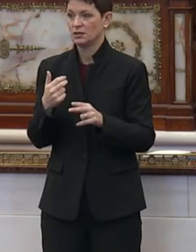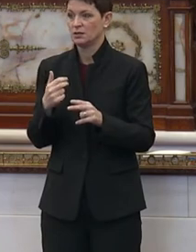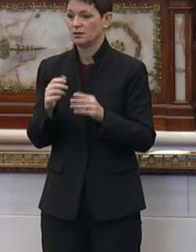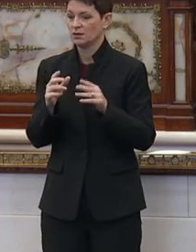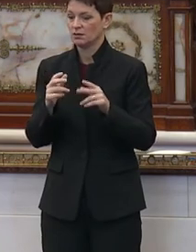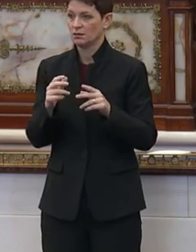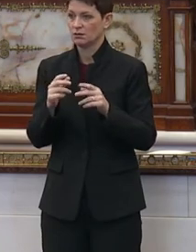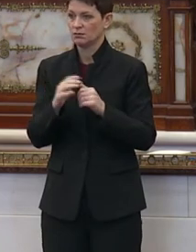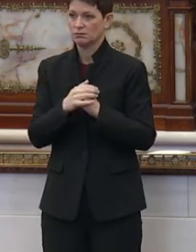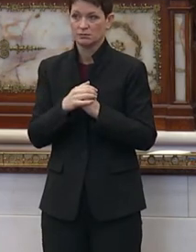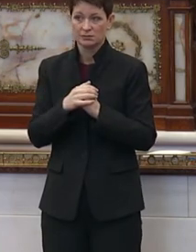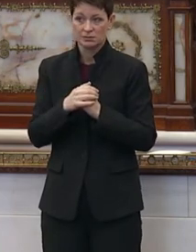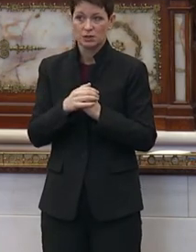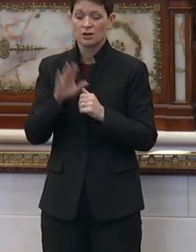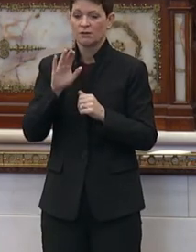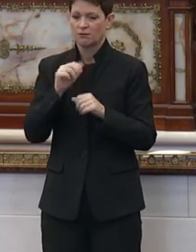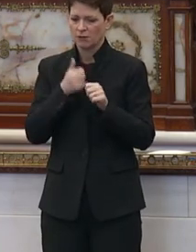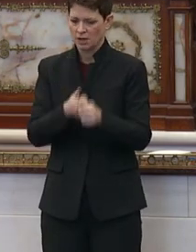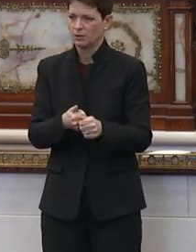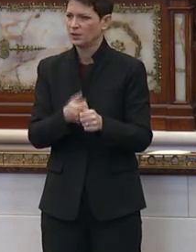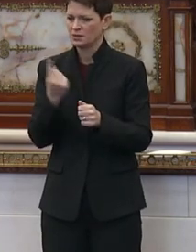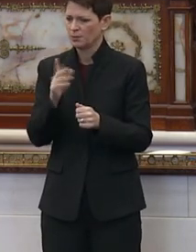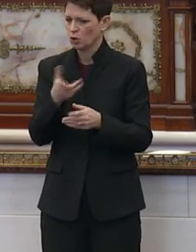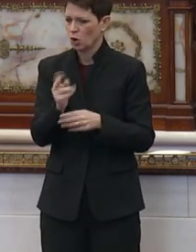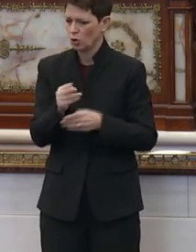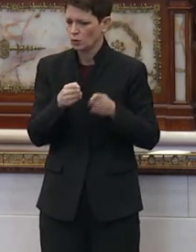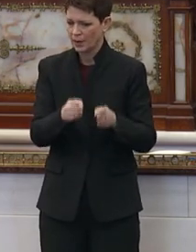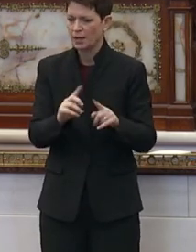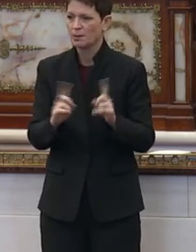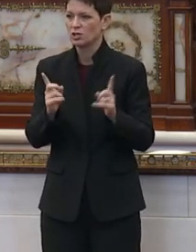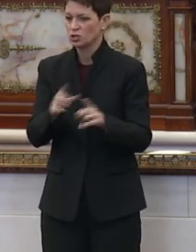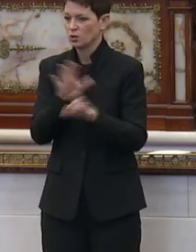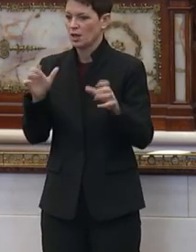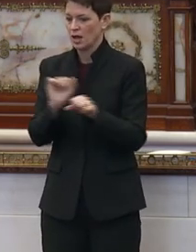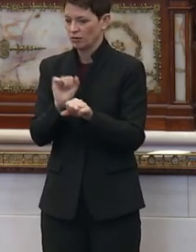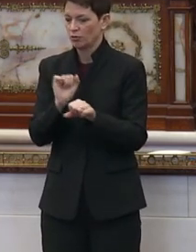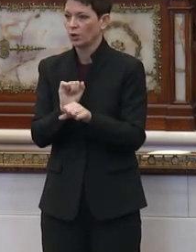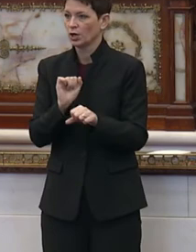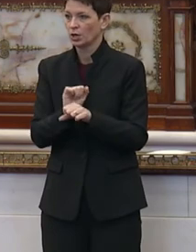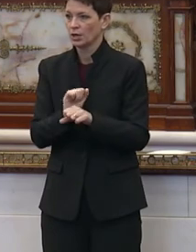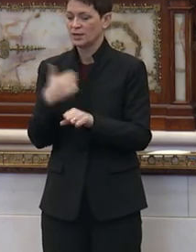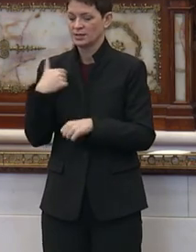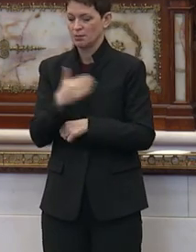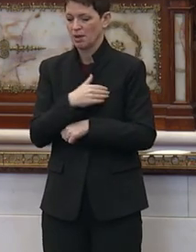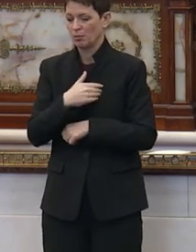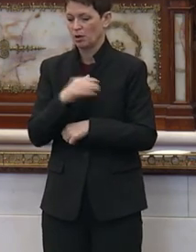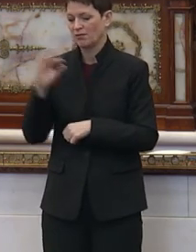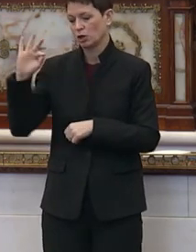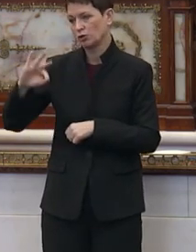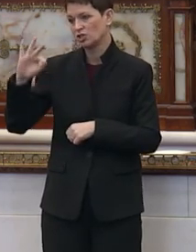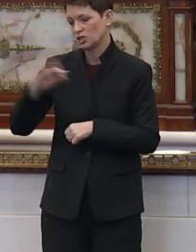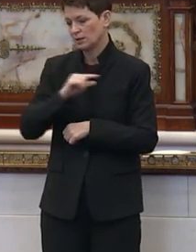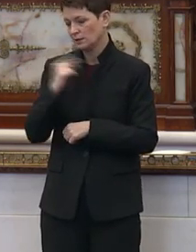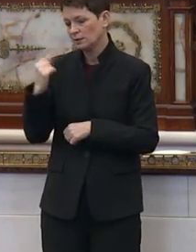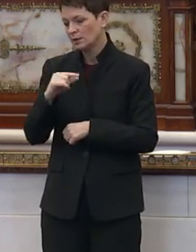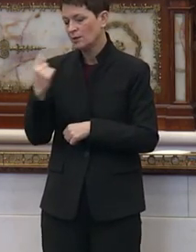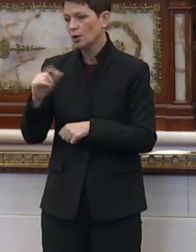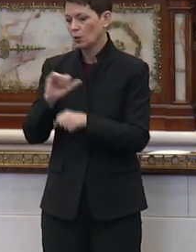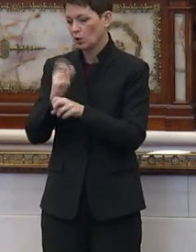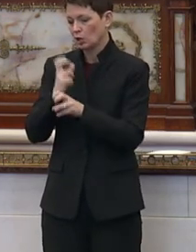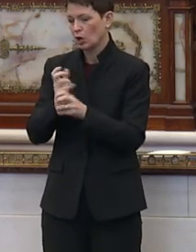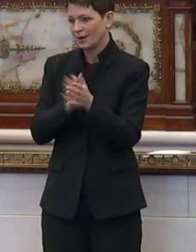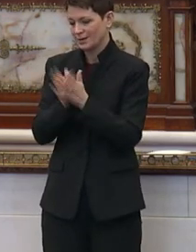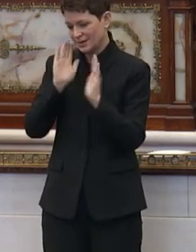dad, Melvin Floyd, within her own right. She is doing a lot of work as being a member of the clergy. And so I want to acknowledge her hard work